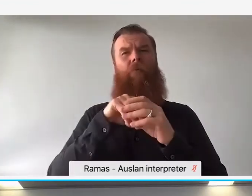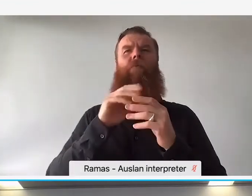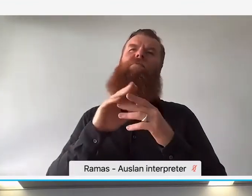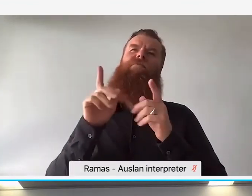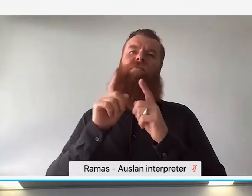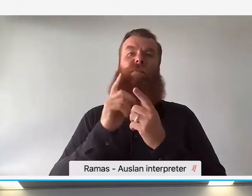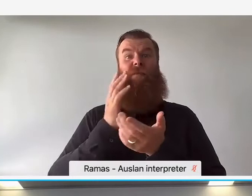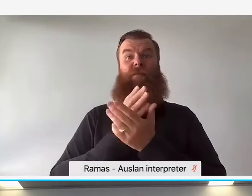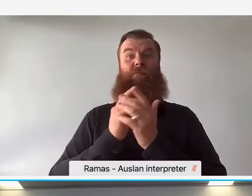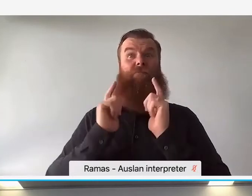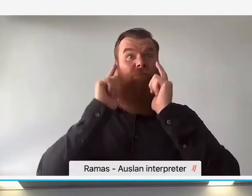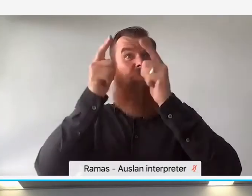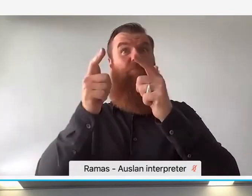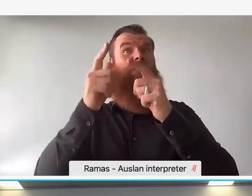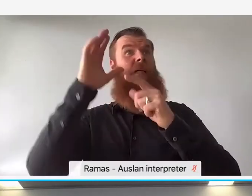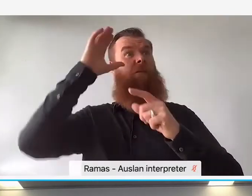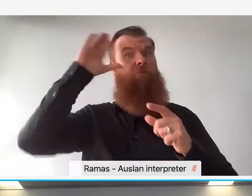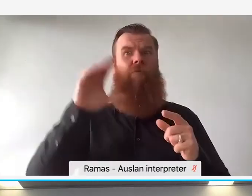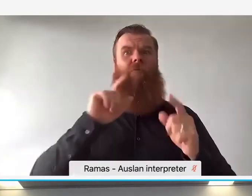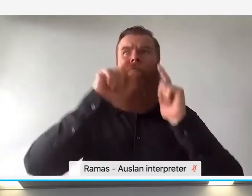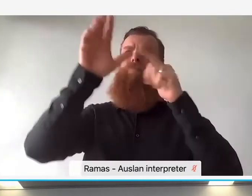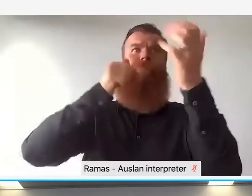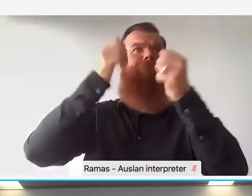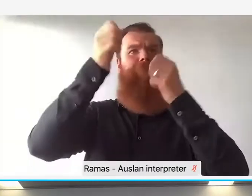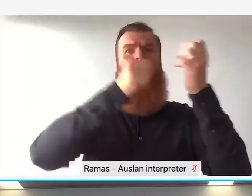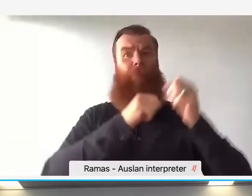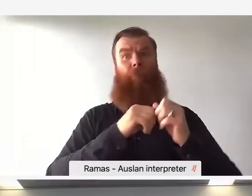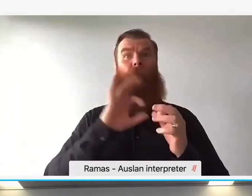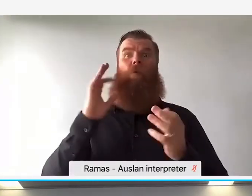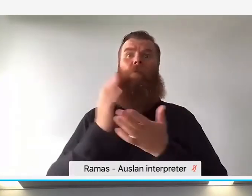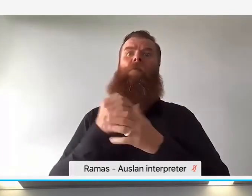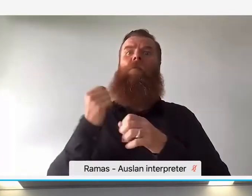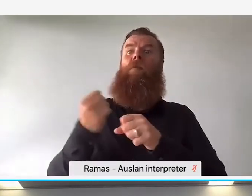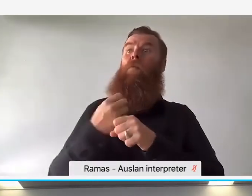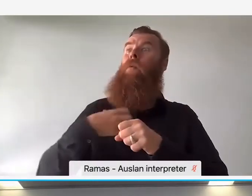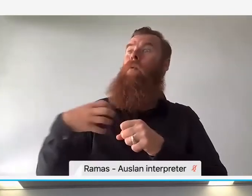so there's been no need to create new processes to recruit workers.